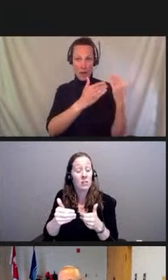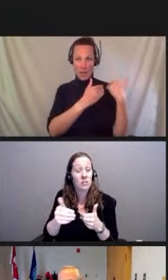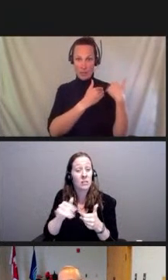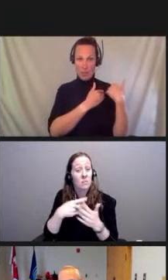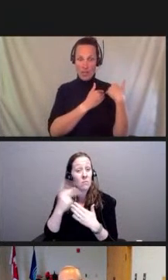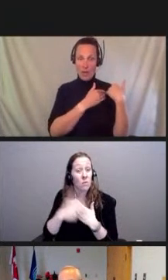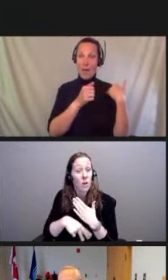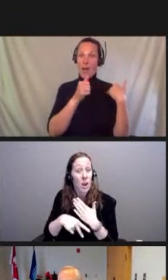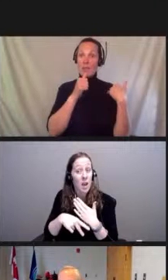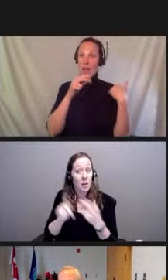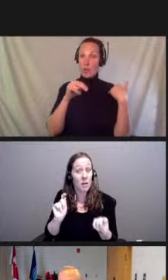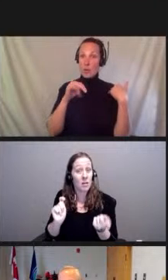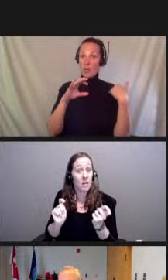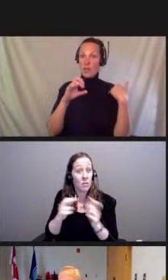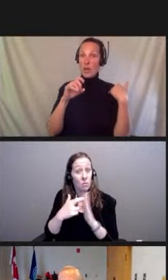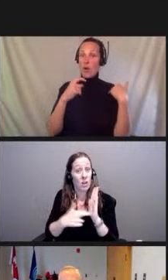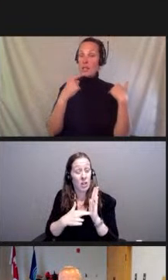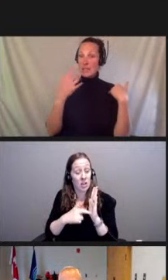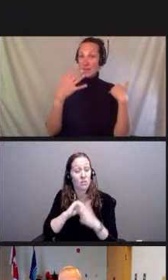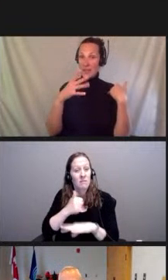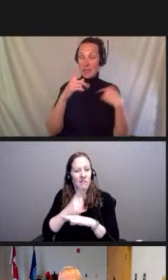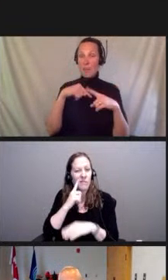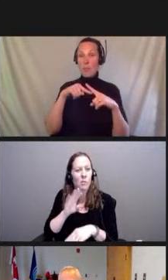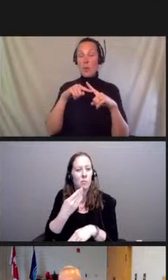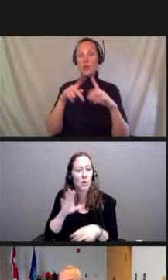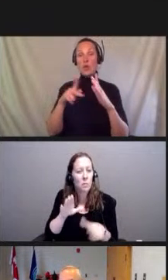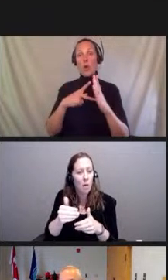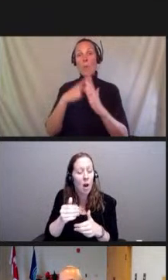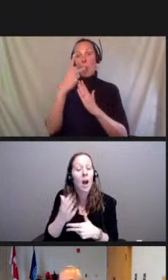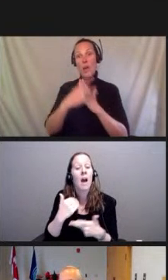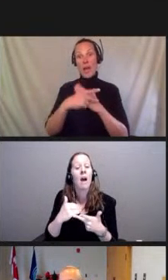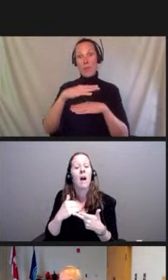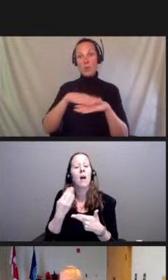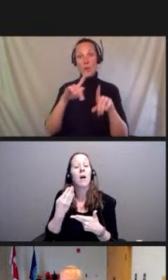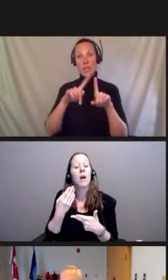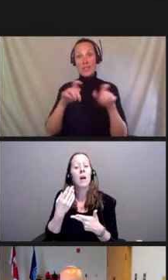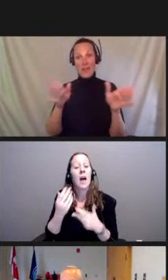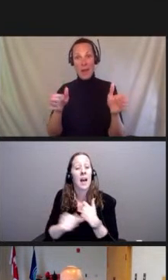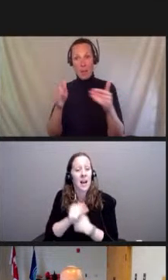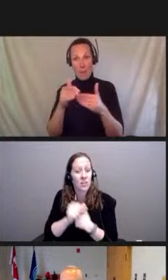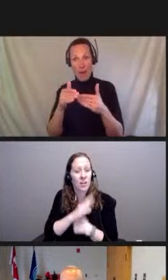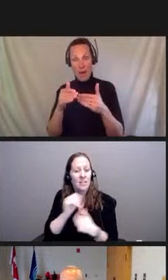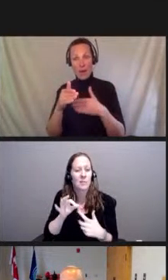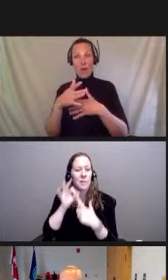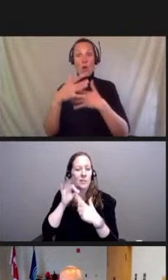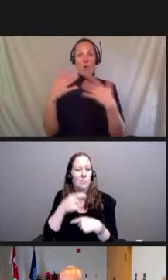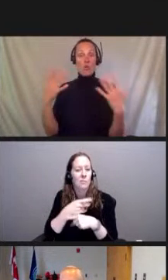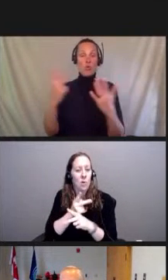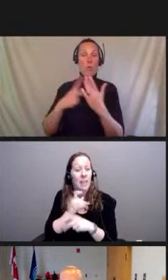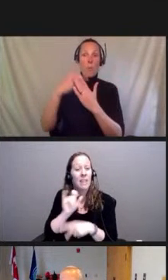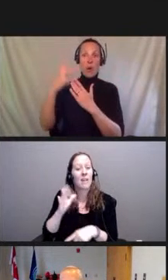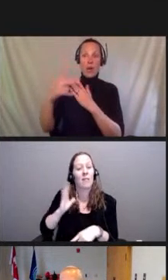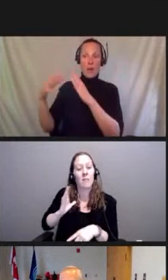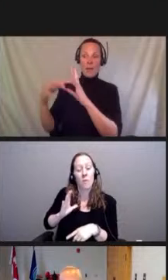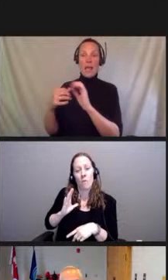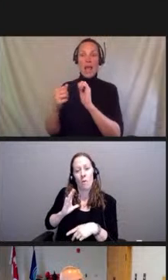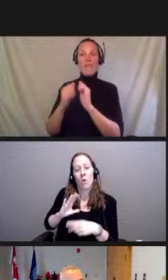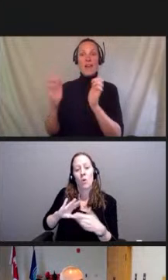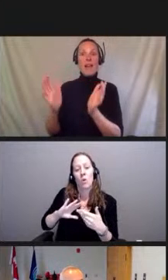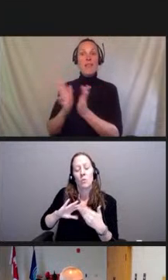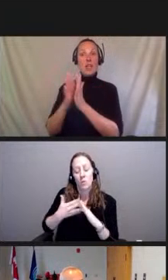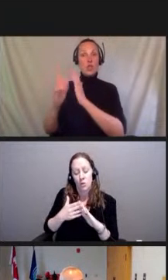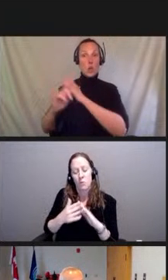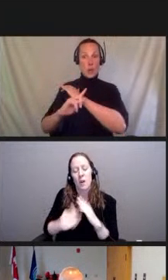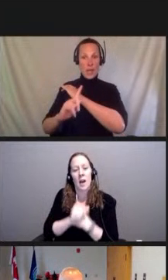3rd, and the final regulations for the Hazardous and Special Products program, formerly the Municipal Hazardous and Special